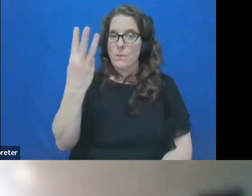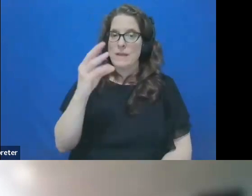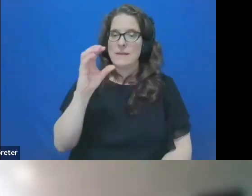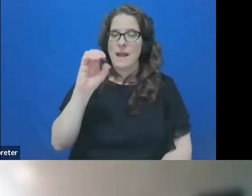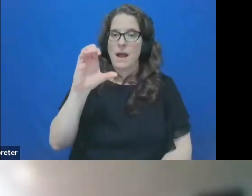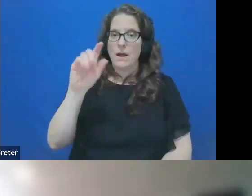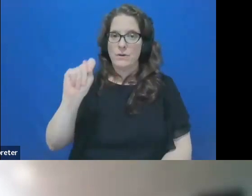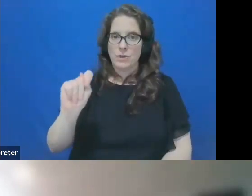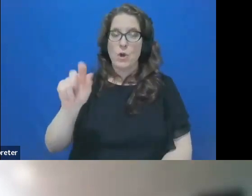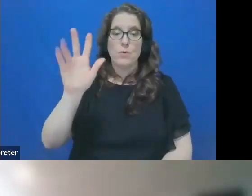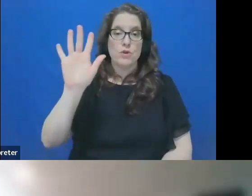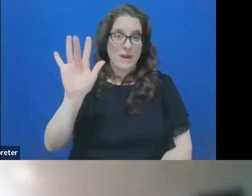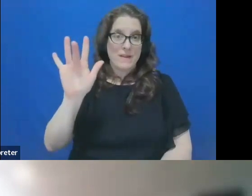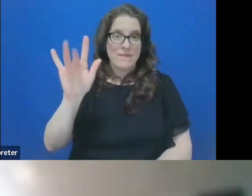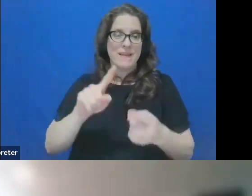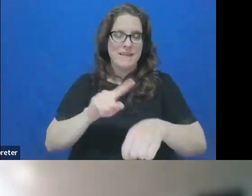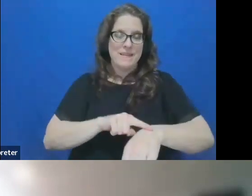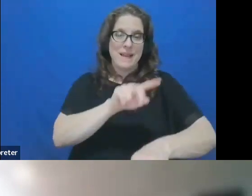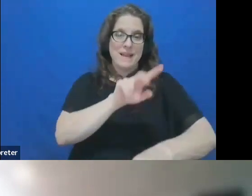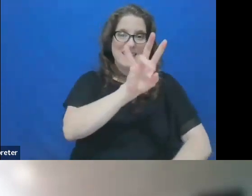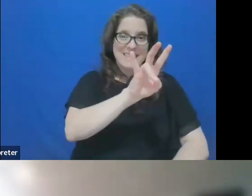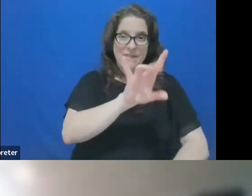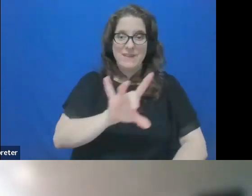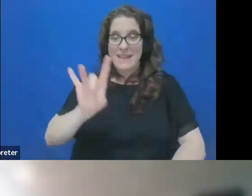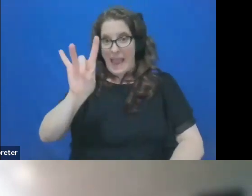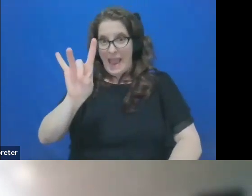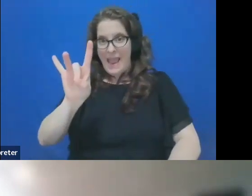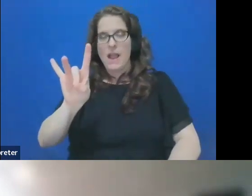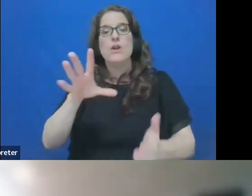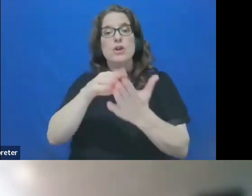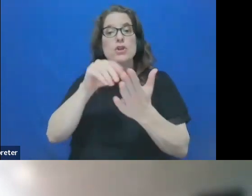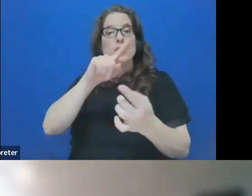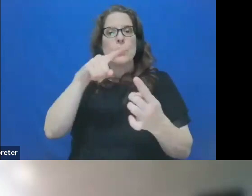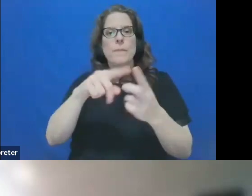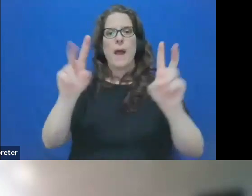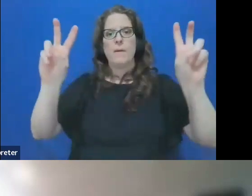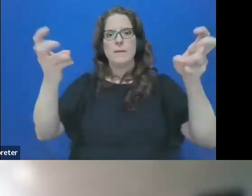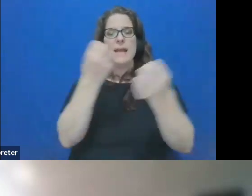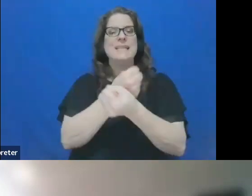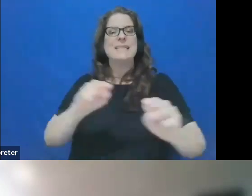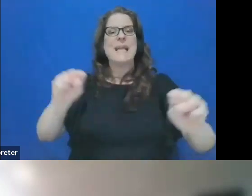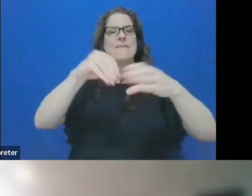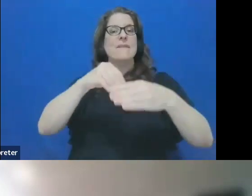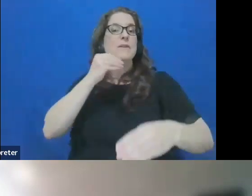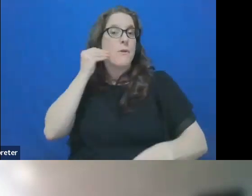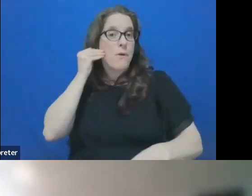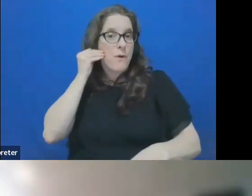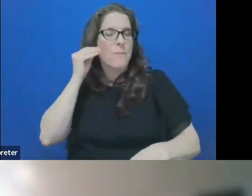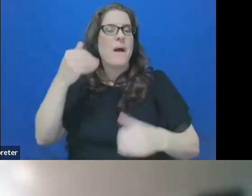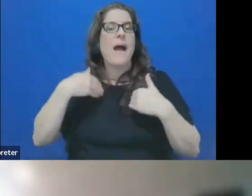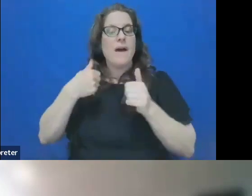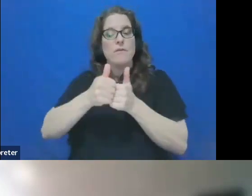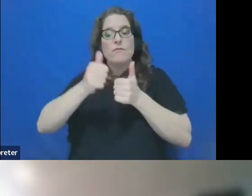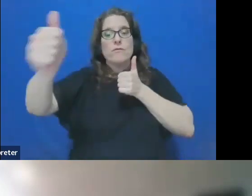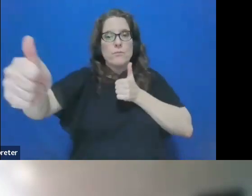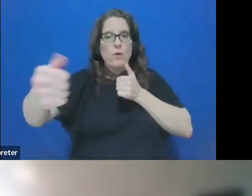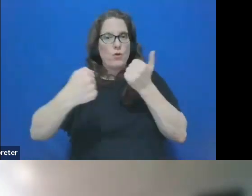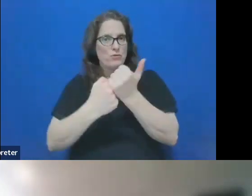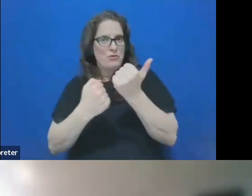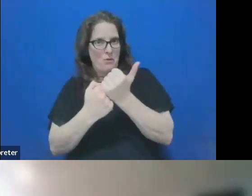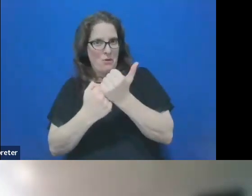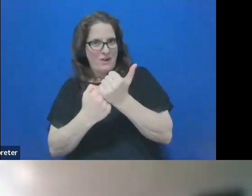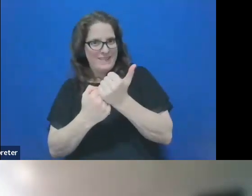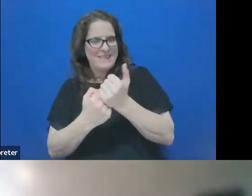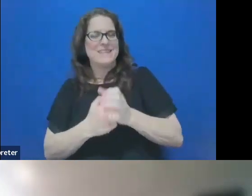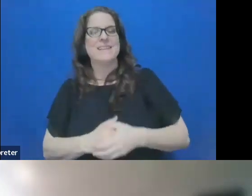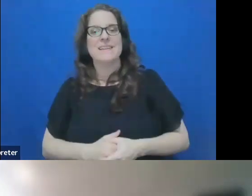8 to learn about Safe in Home and how remote supports can be used to modernize personal supports. This webinar